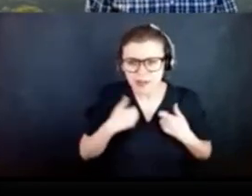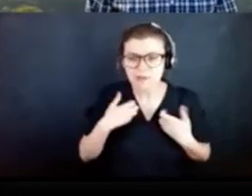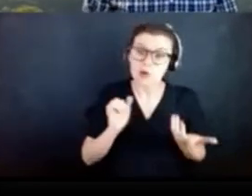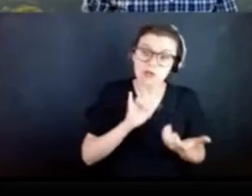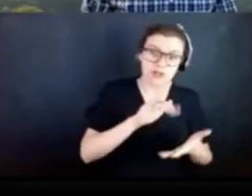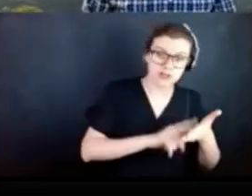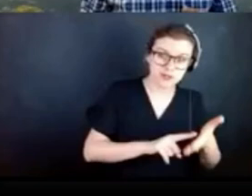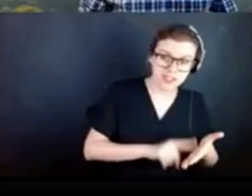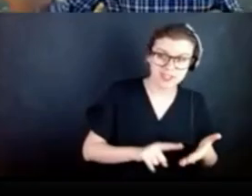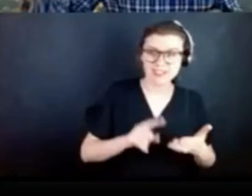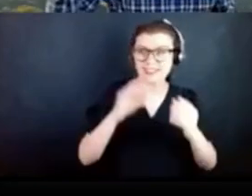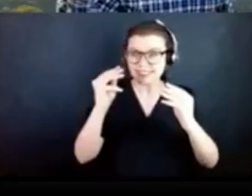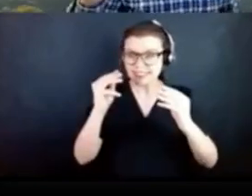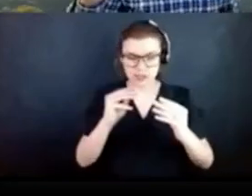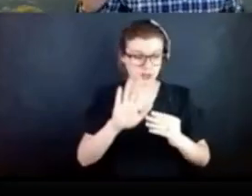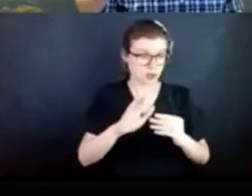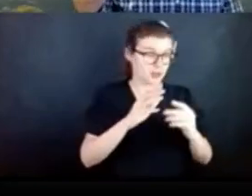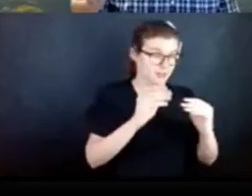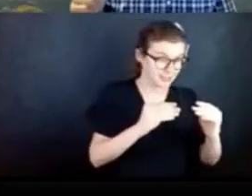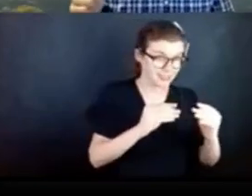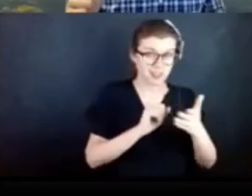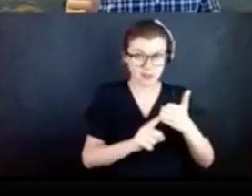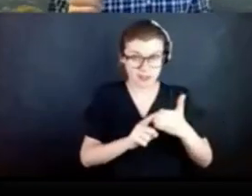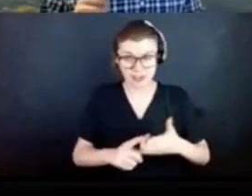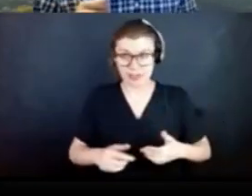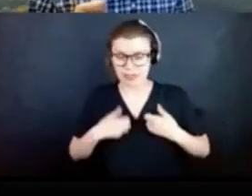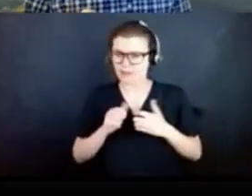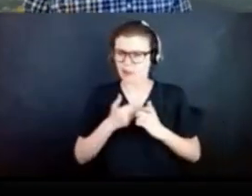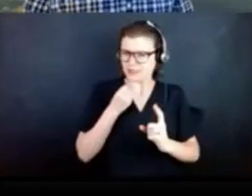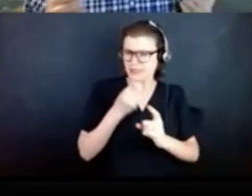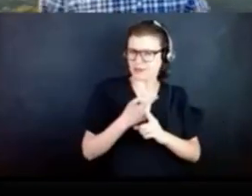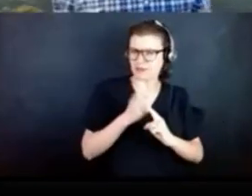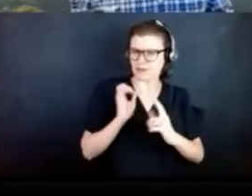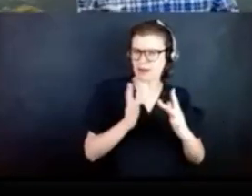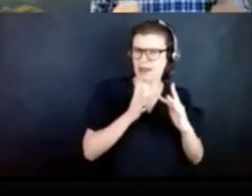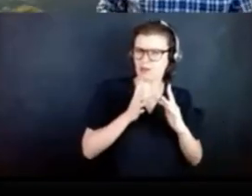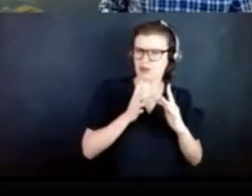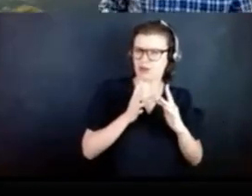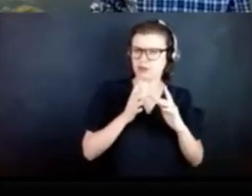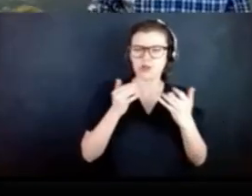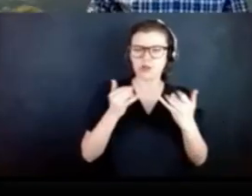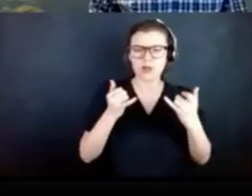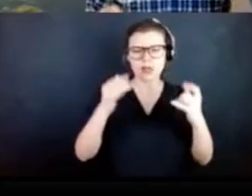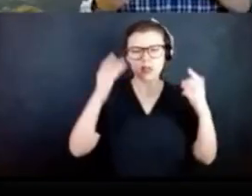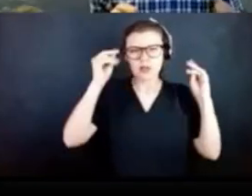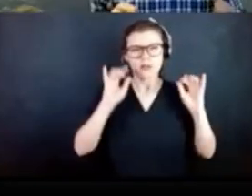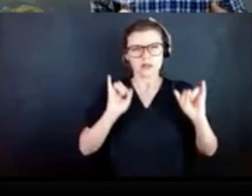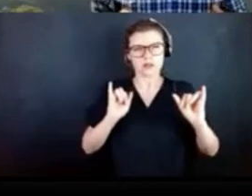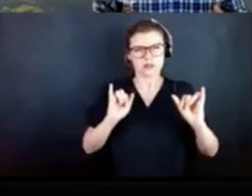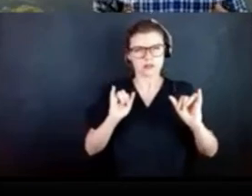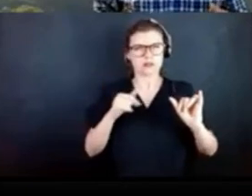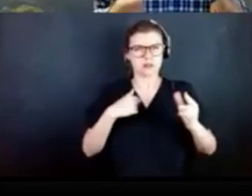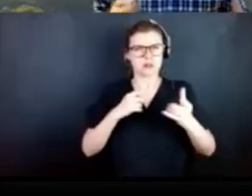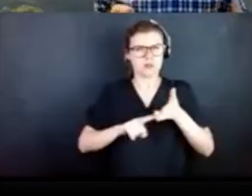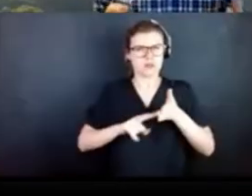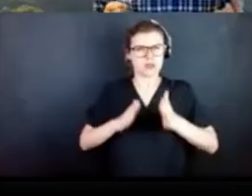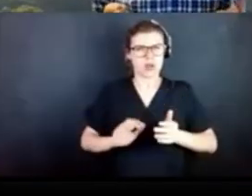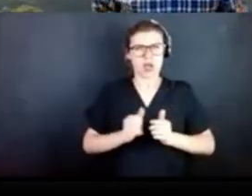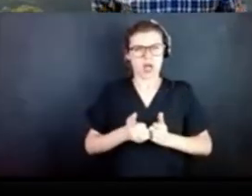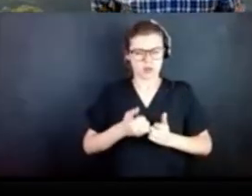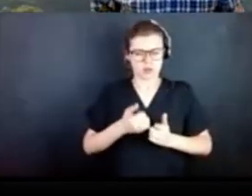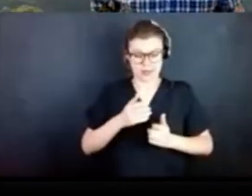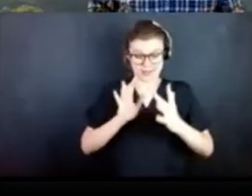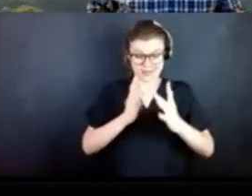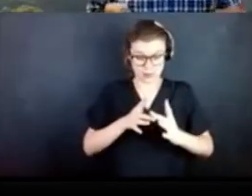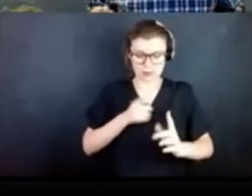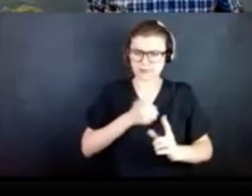teaching? So just kind of put on the network hat and sort of see these things, your life and research and teaching, through the lens of networks. Where might networks